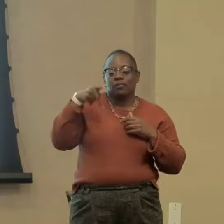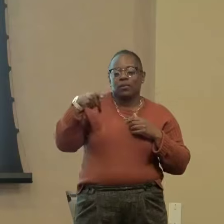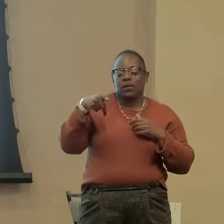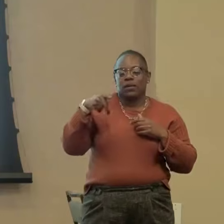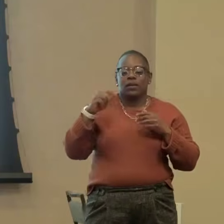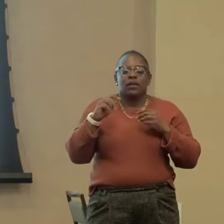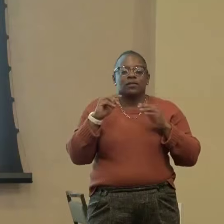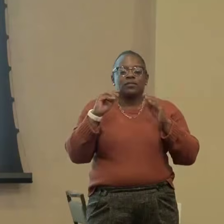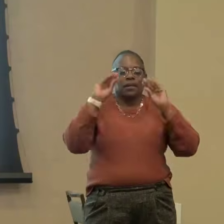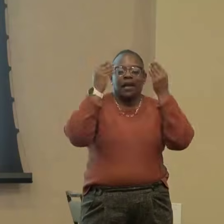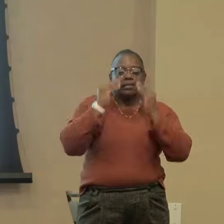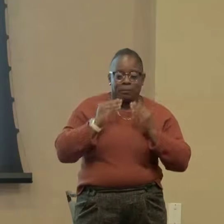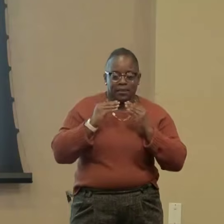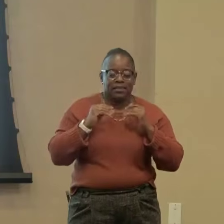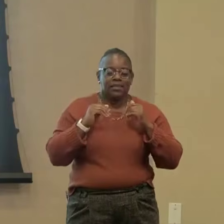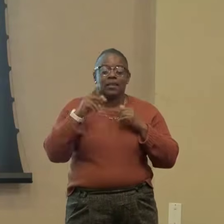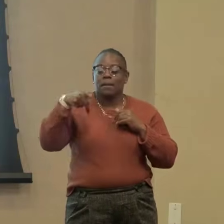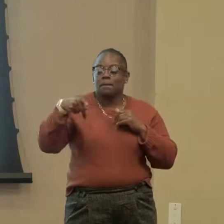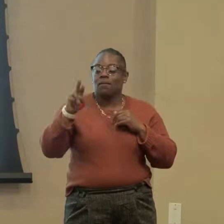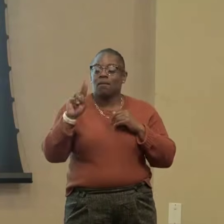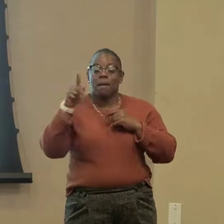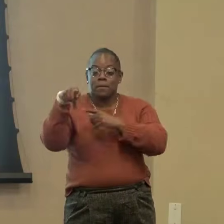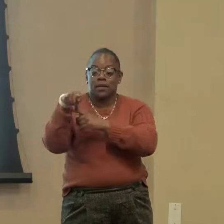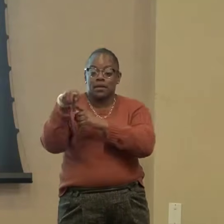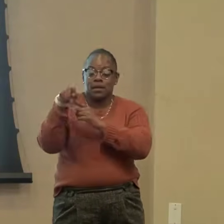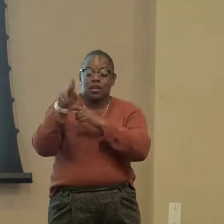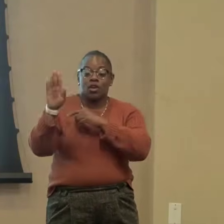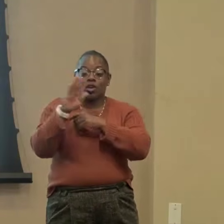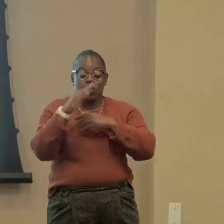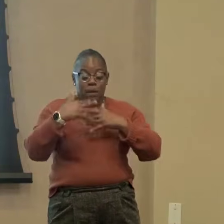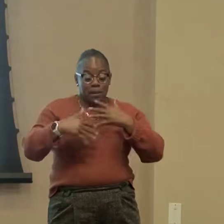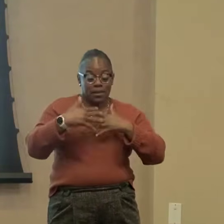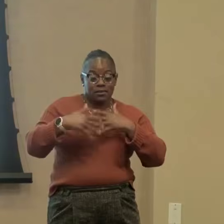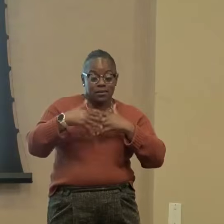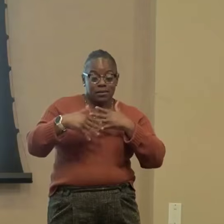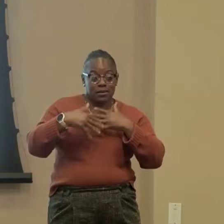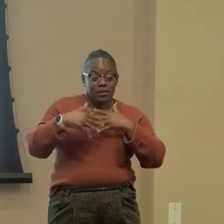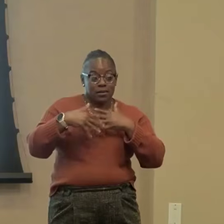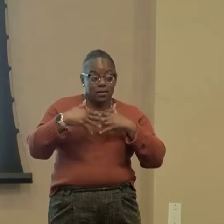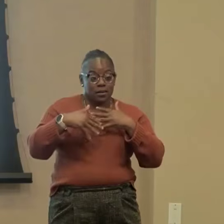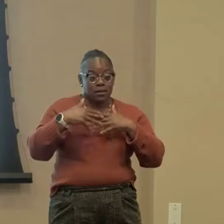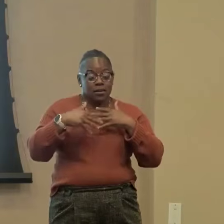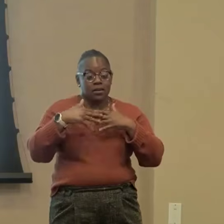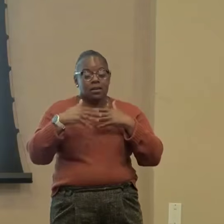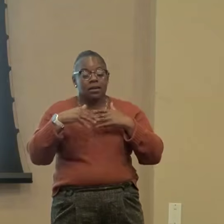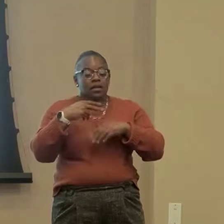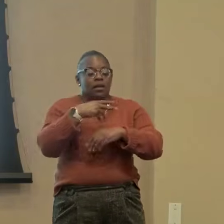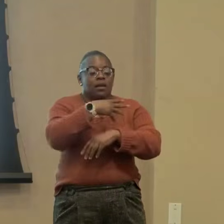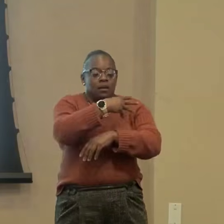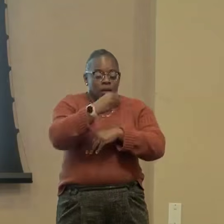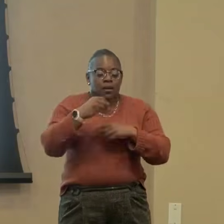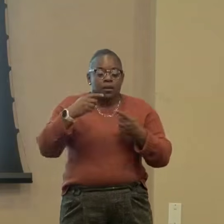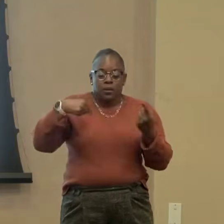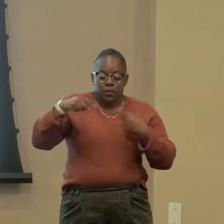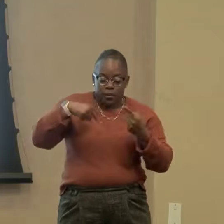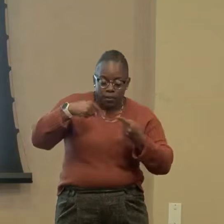to cosmetic things. PRP is where I take your blood, I spin it around to the good